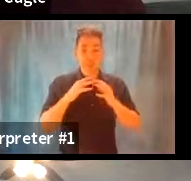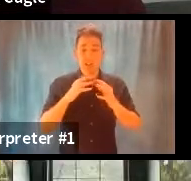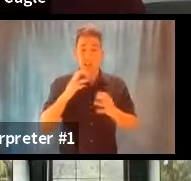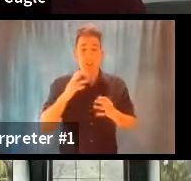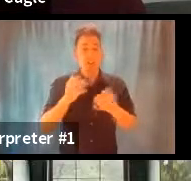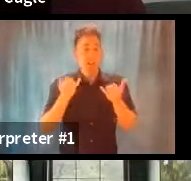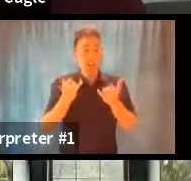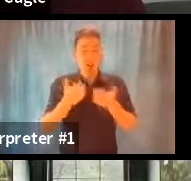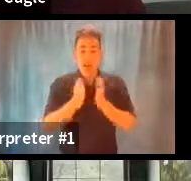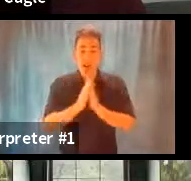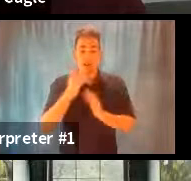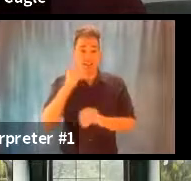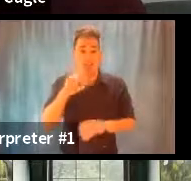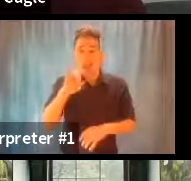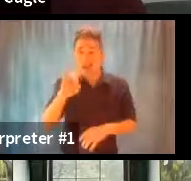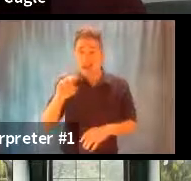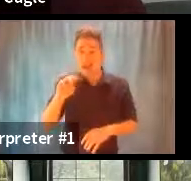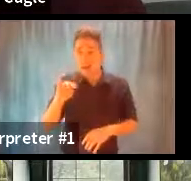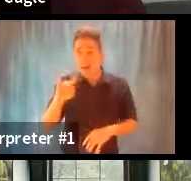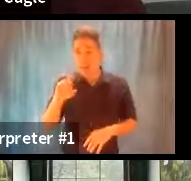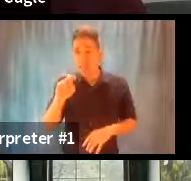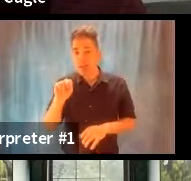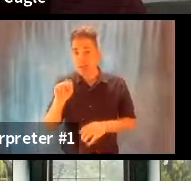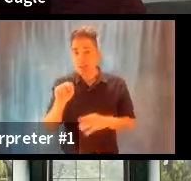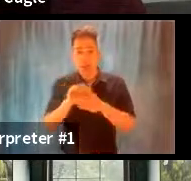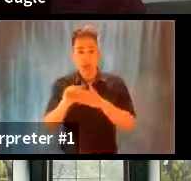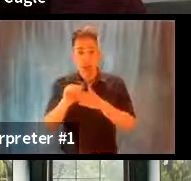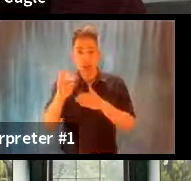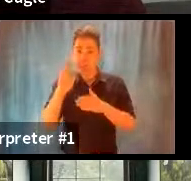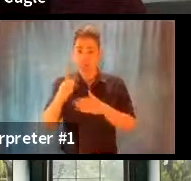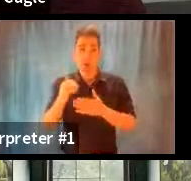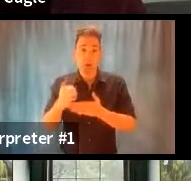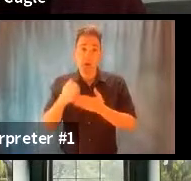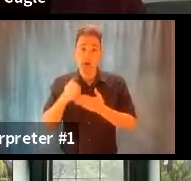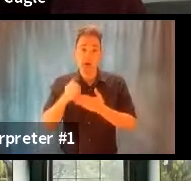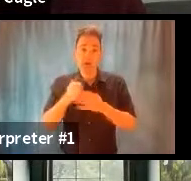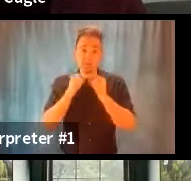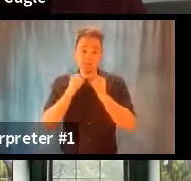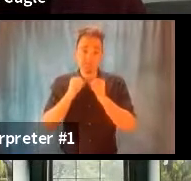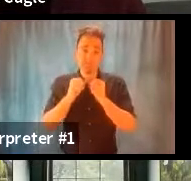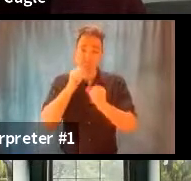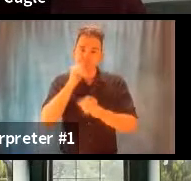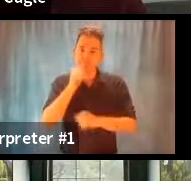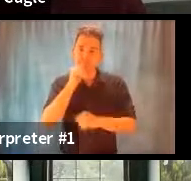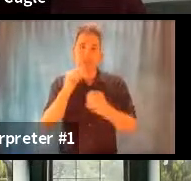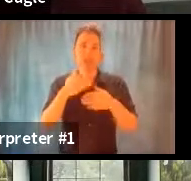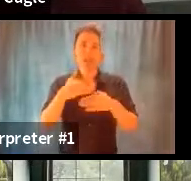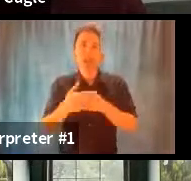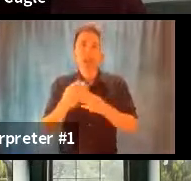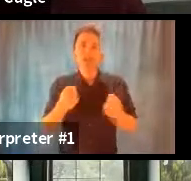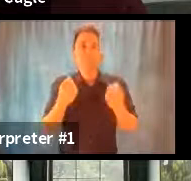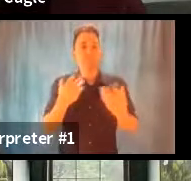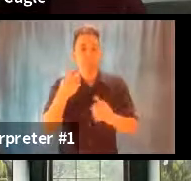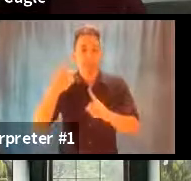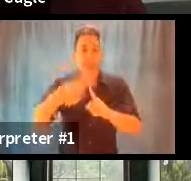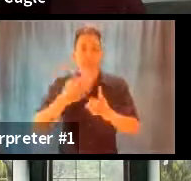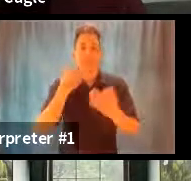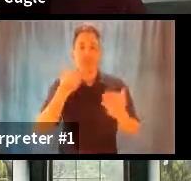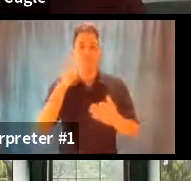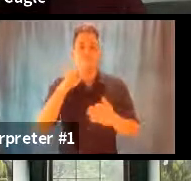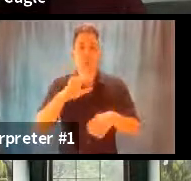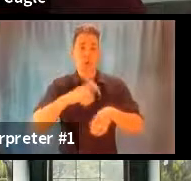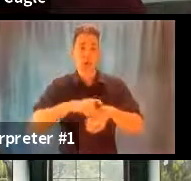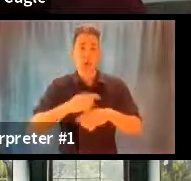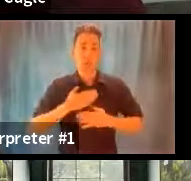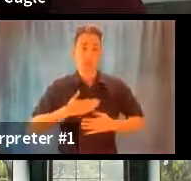us through the next several months. Thank you so much for your time, and I appreciate it.